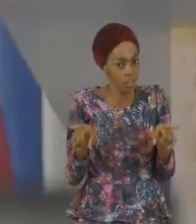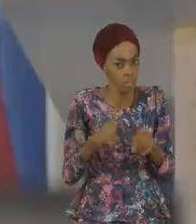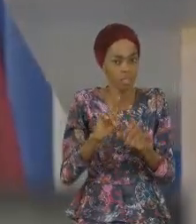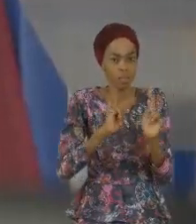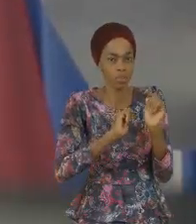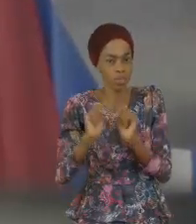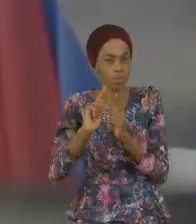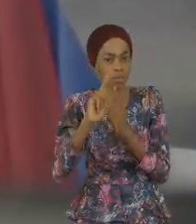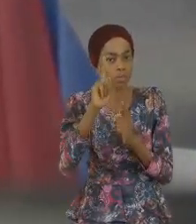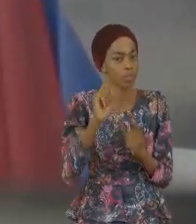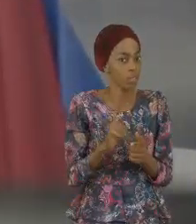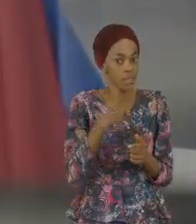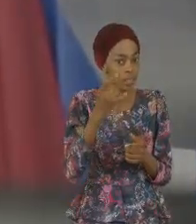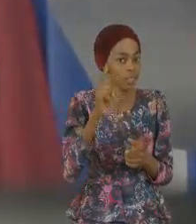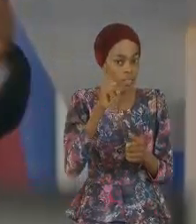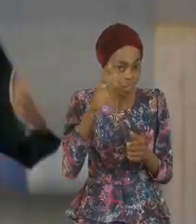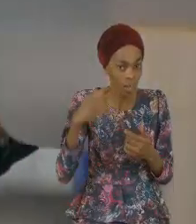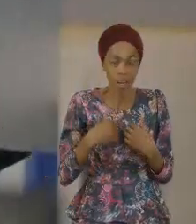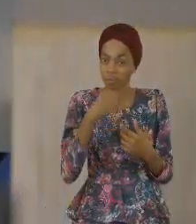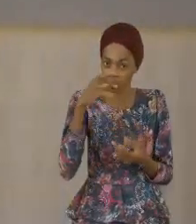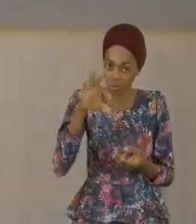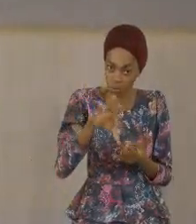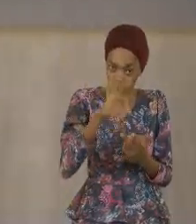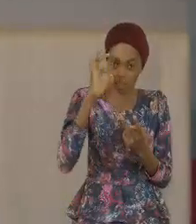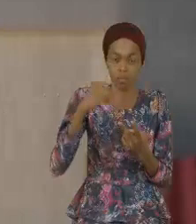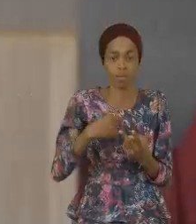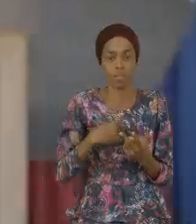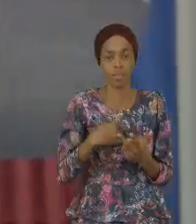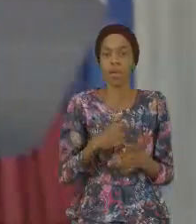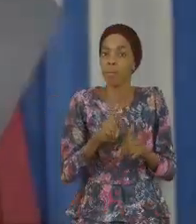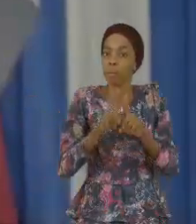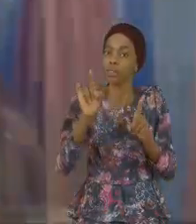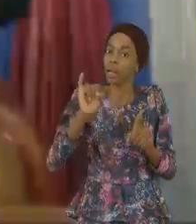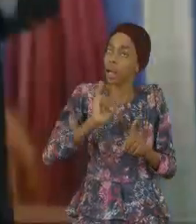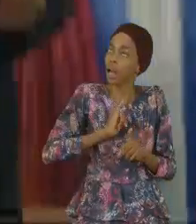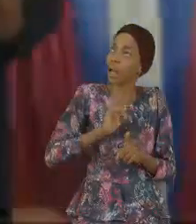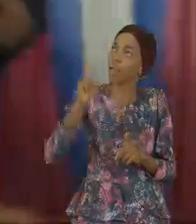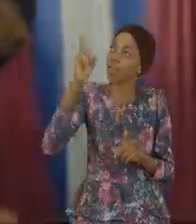says, ye have not chosen me, but I, the Almighty,